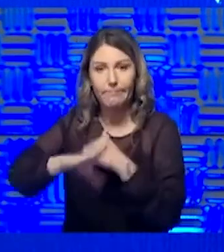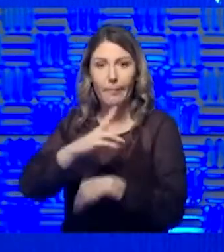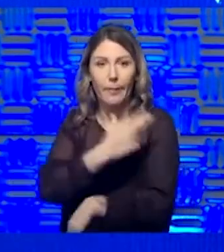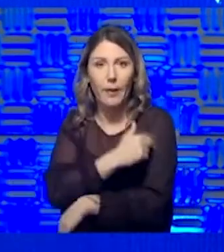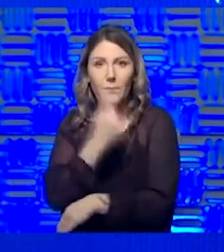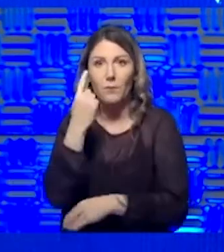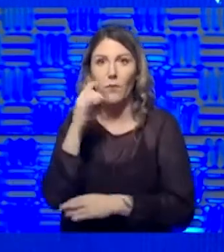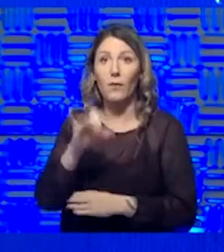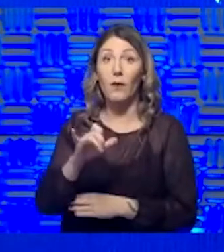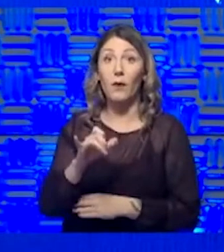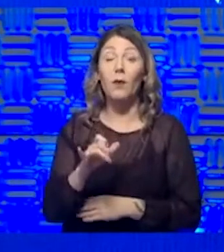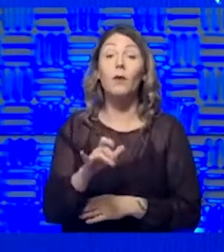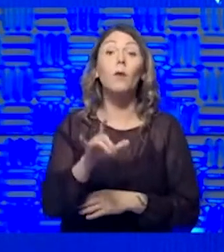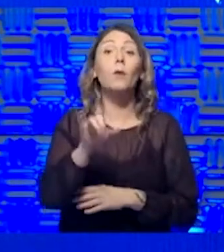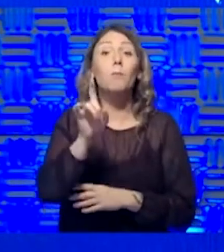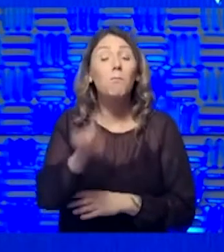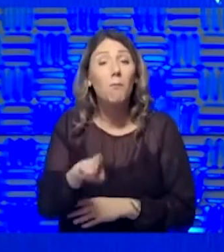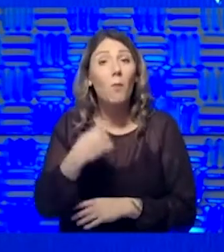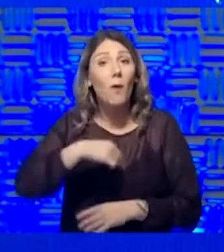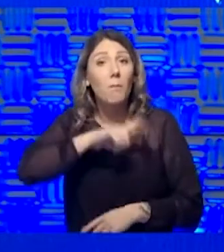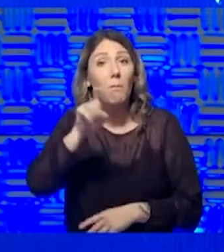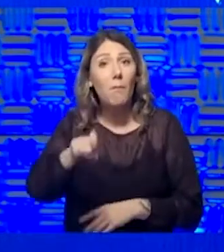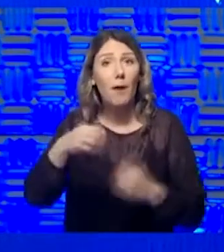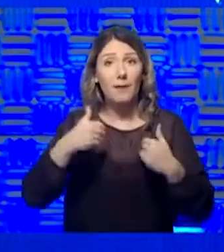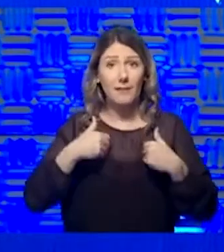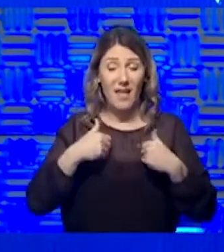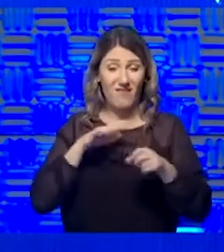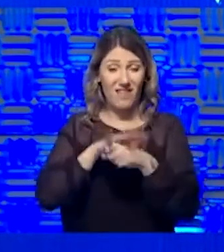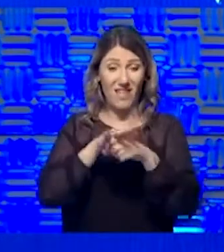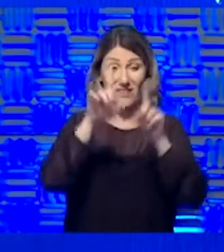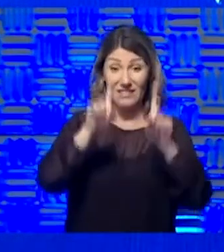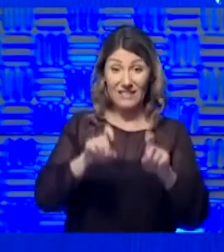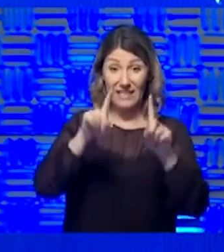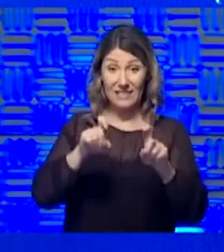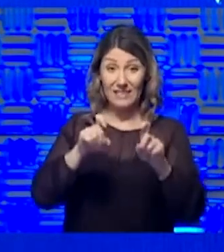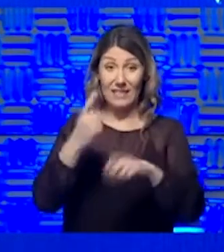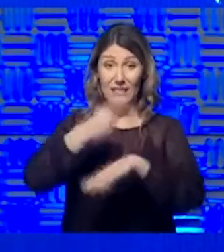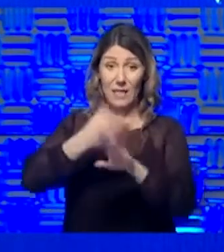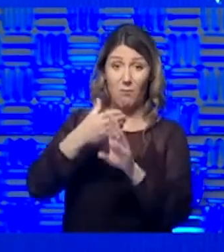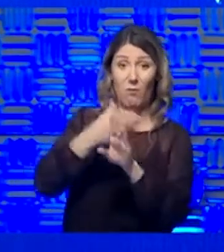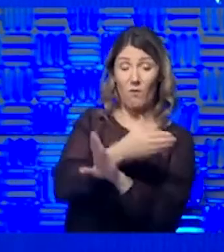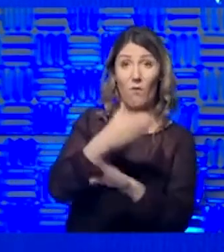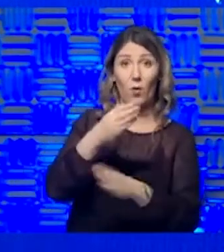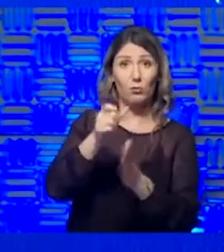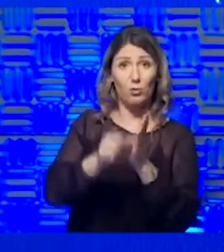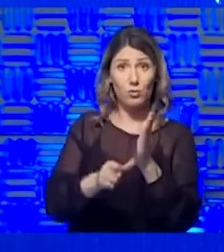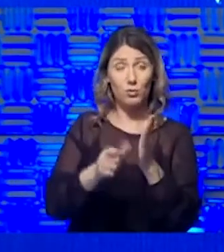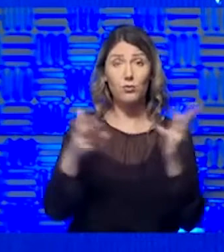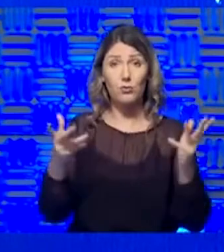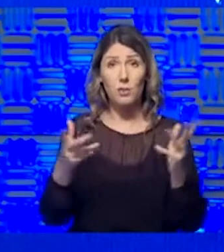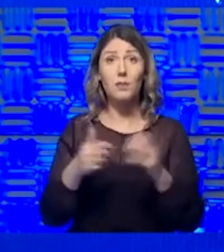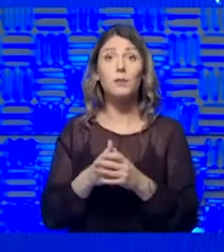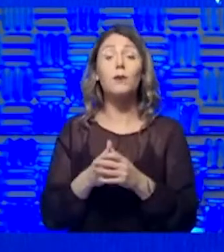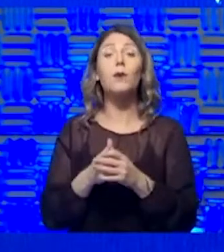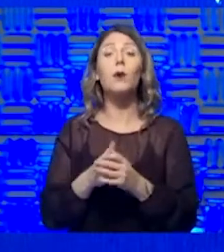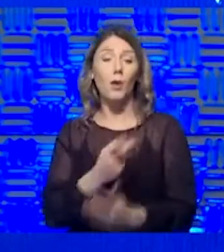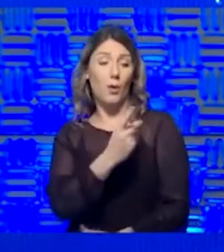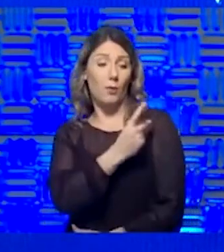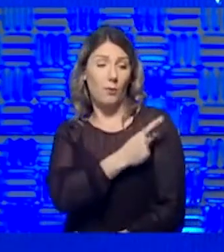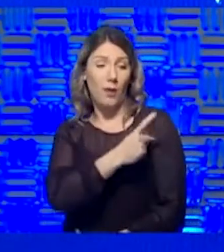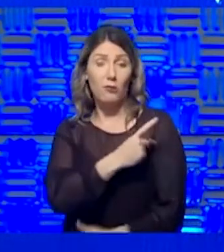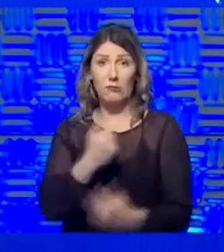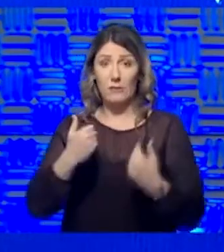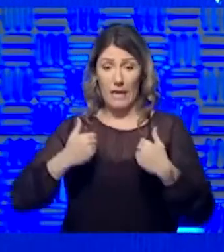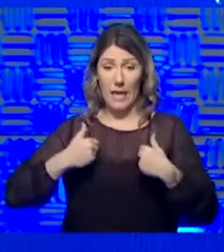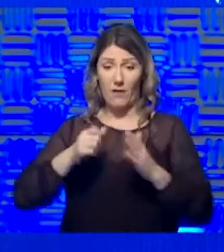enough testing in order to test patients the day before the day of surgery. Because we do know that patients who have